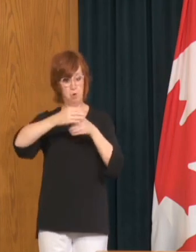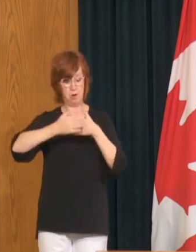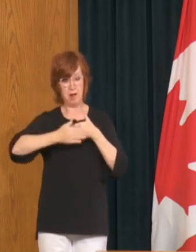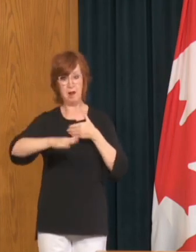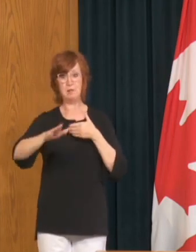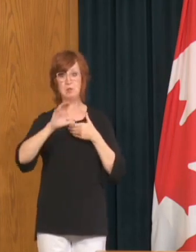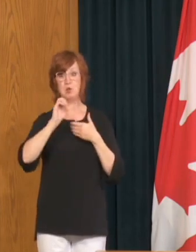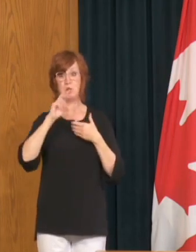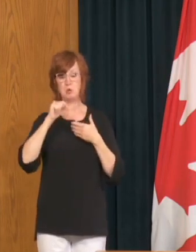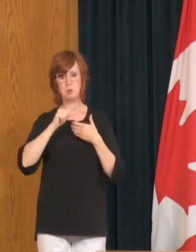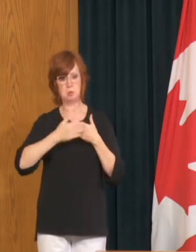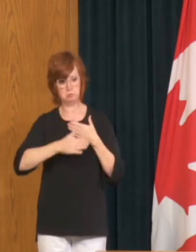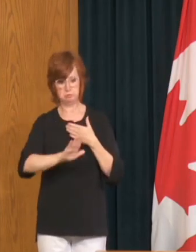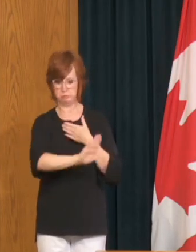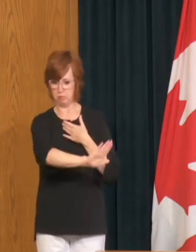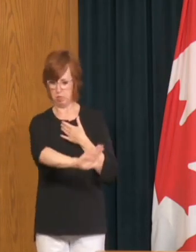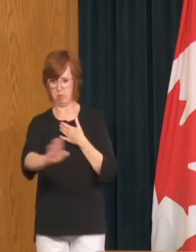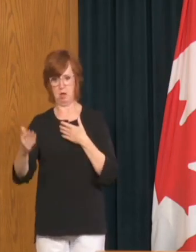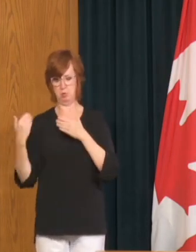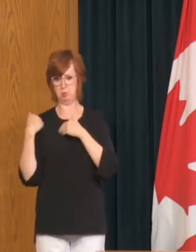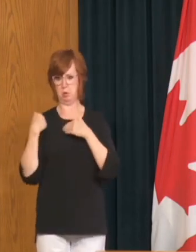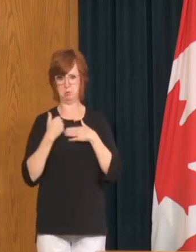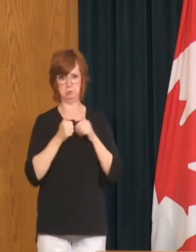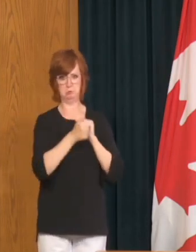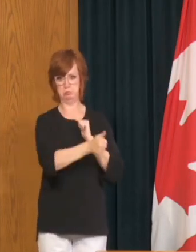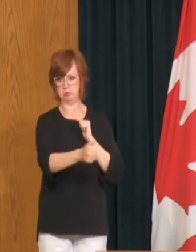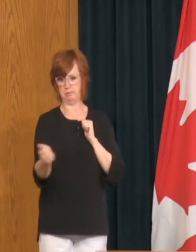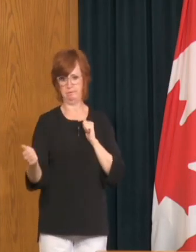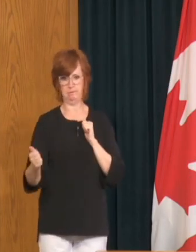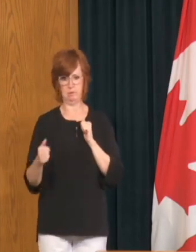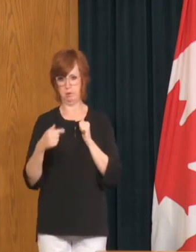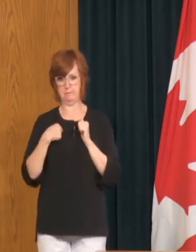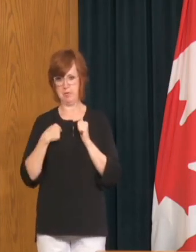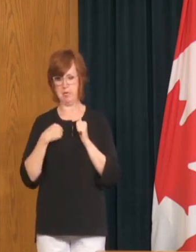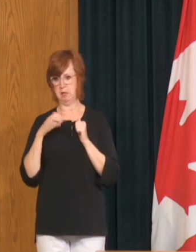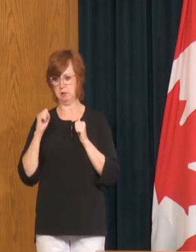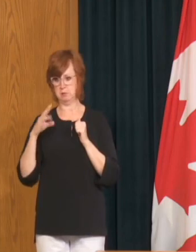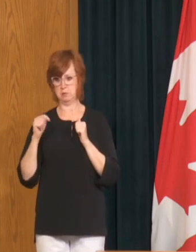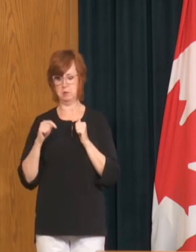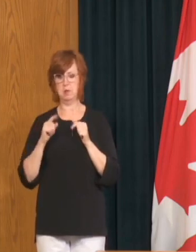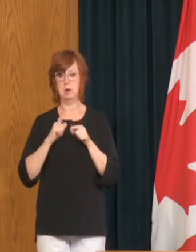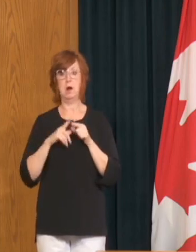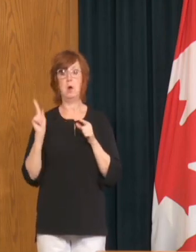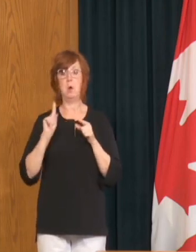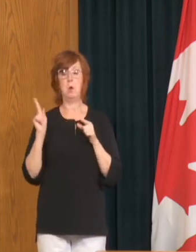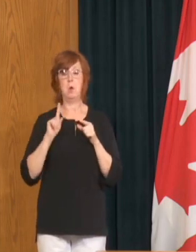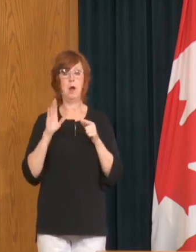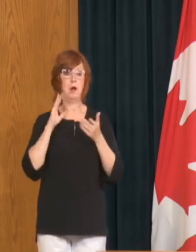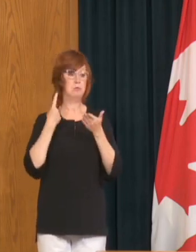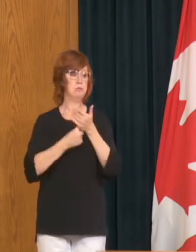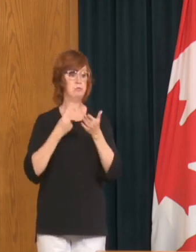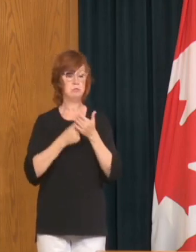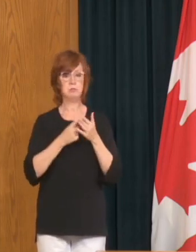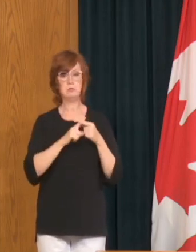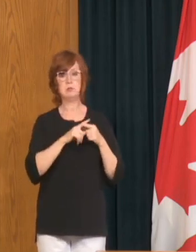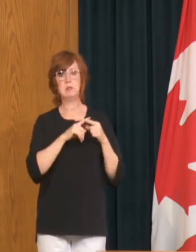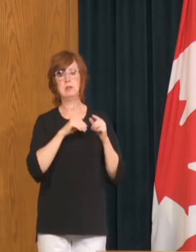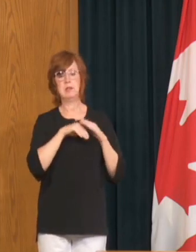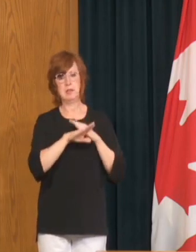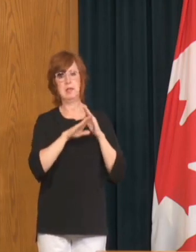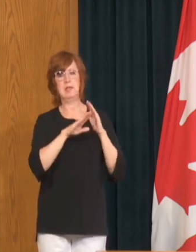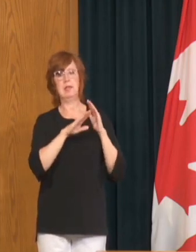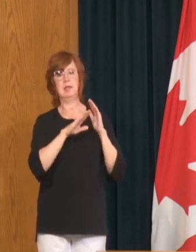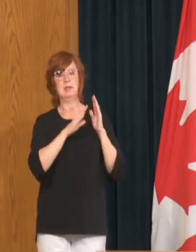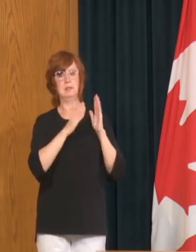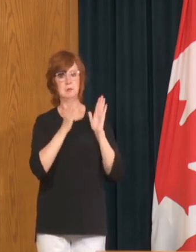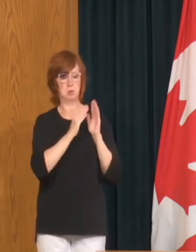going to have in the months ahead is not going to happen in the legislature. It's going to happen in the communities, on the doorsteps, and in front of the people of this province,